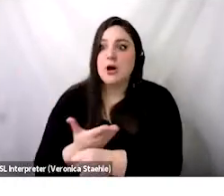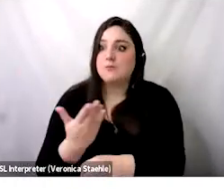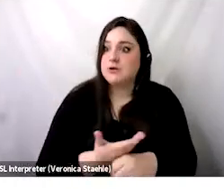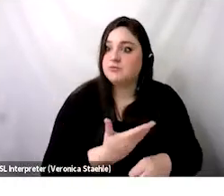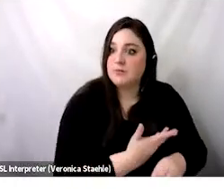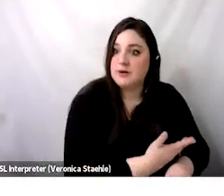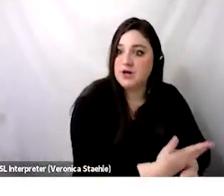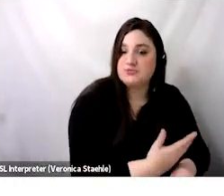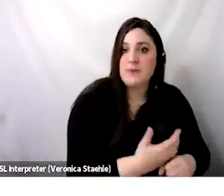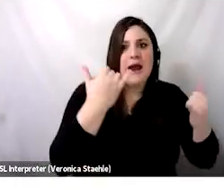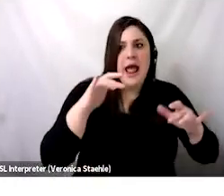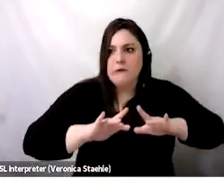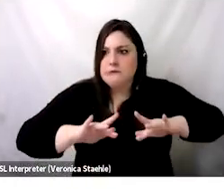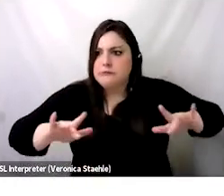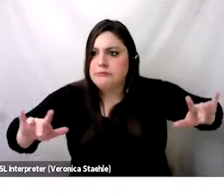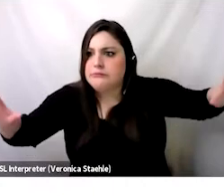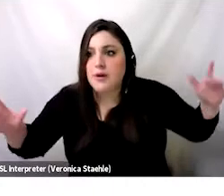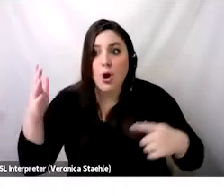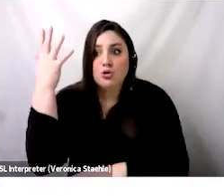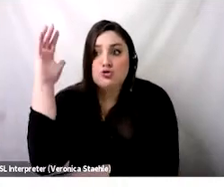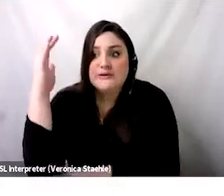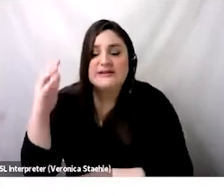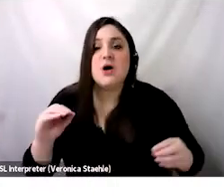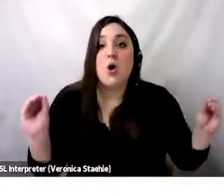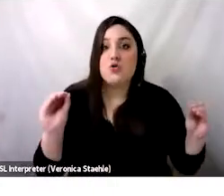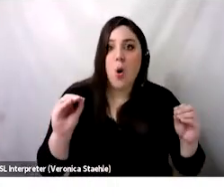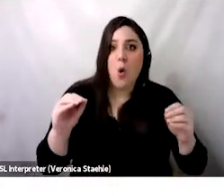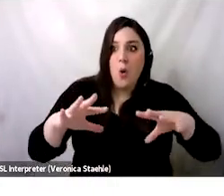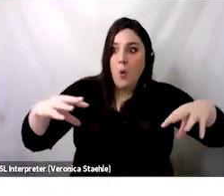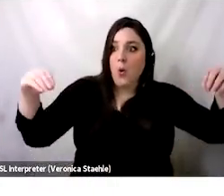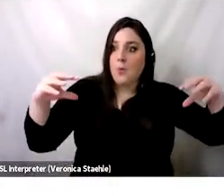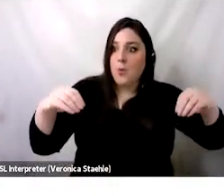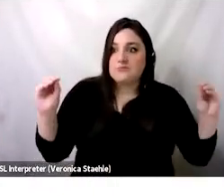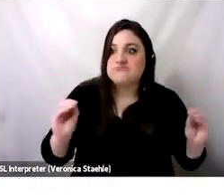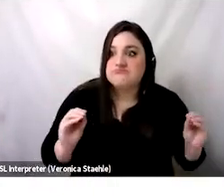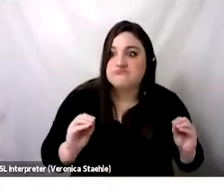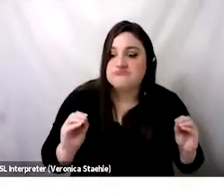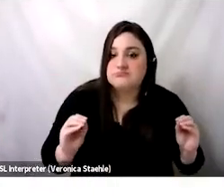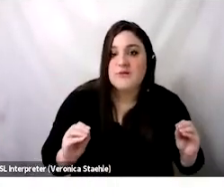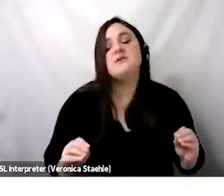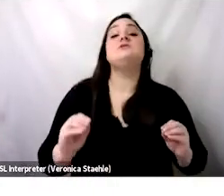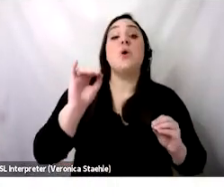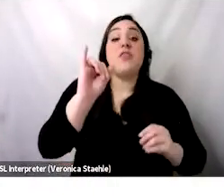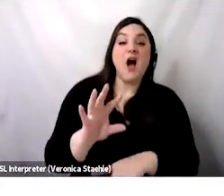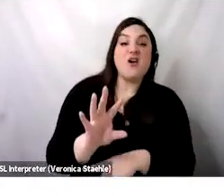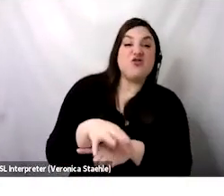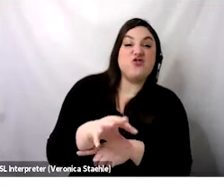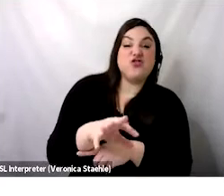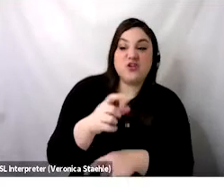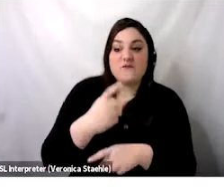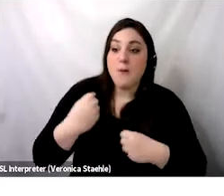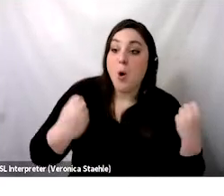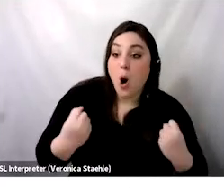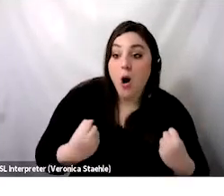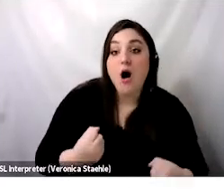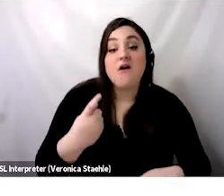in the Amazon, as we tear down trees, the carbon, which would normally be stored within the plant,